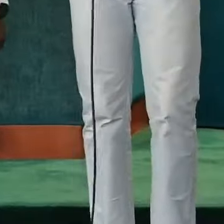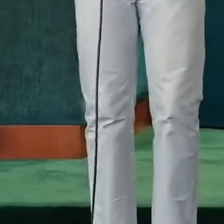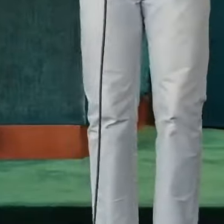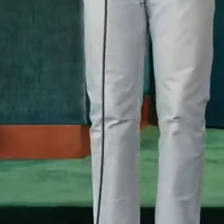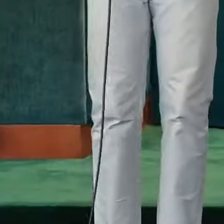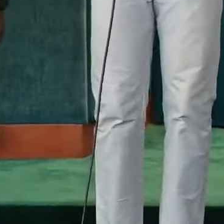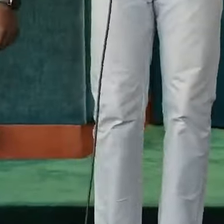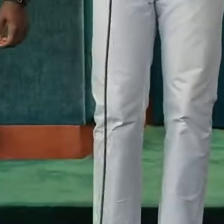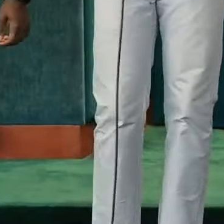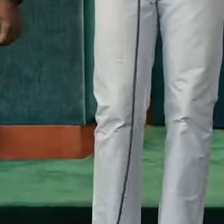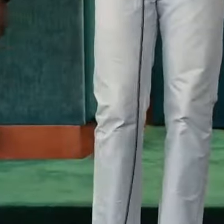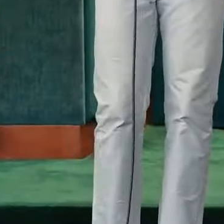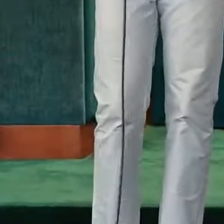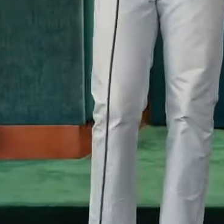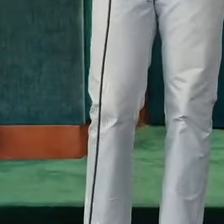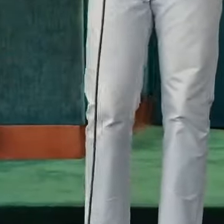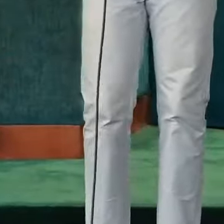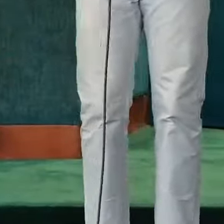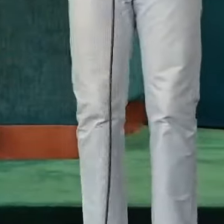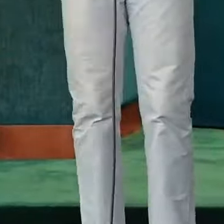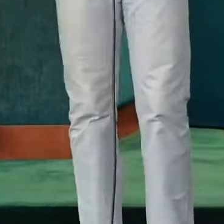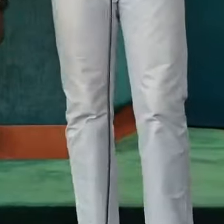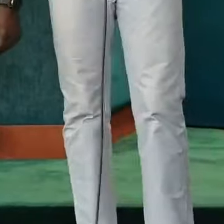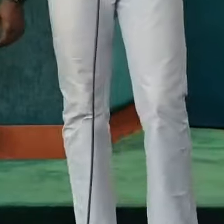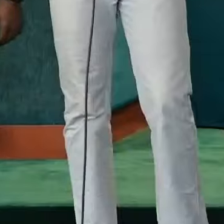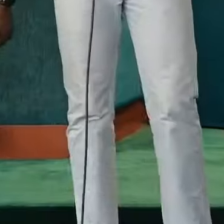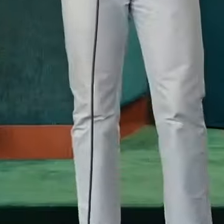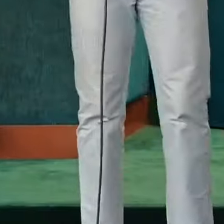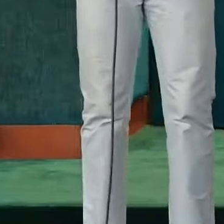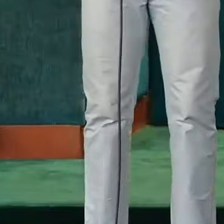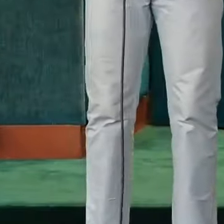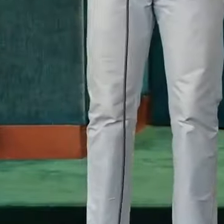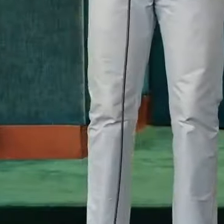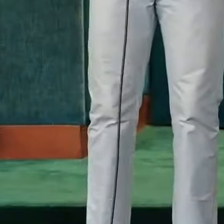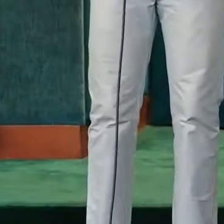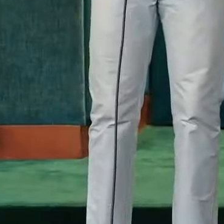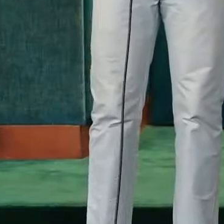through Jordan leadeth me.